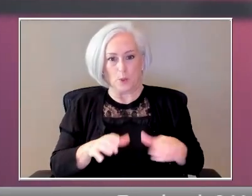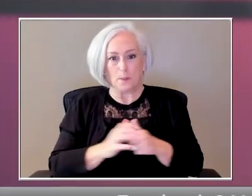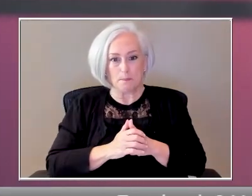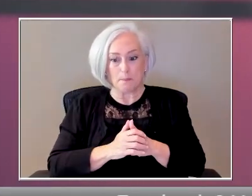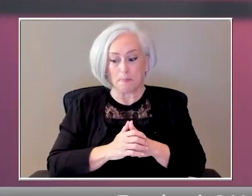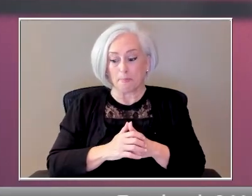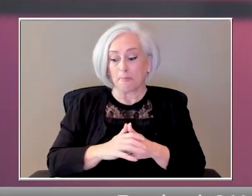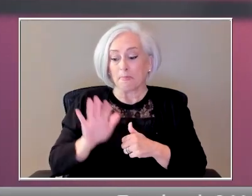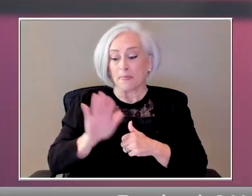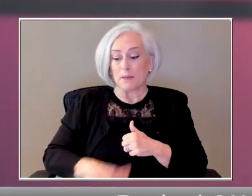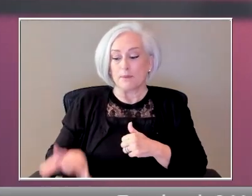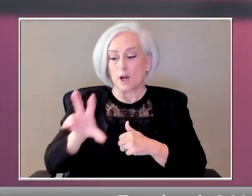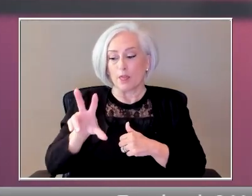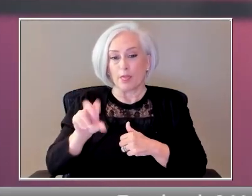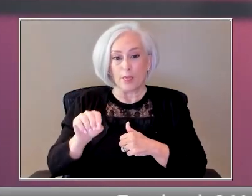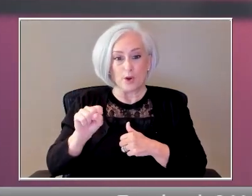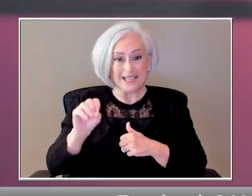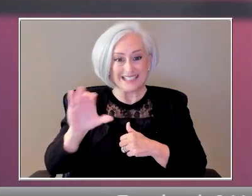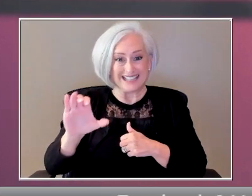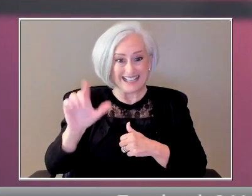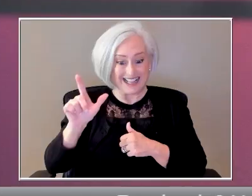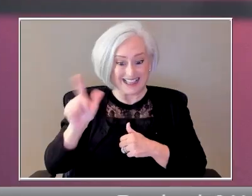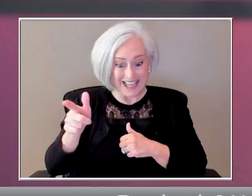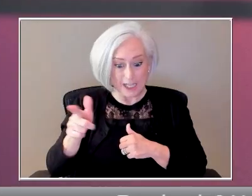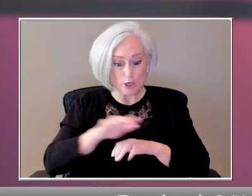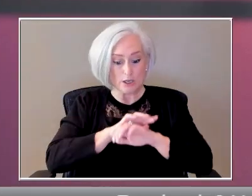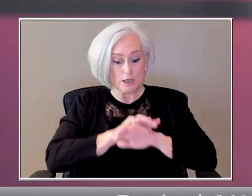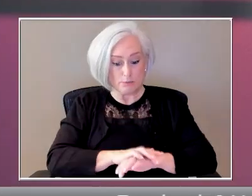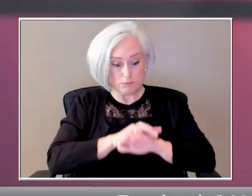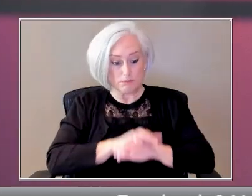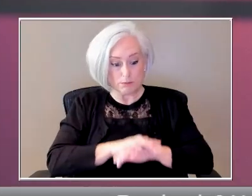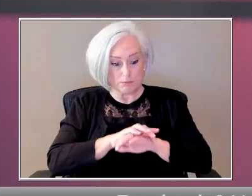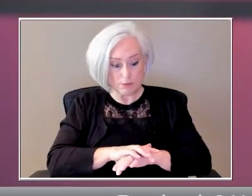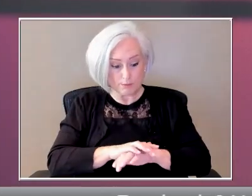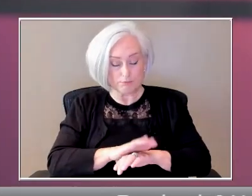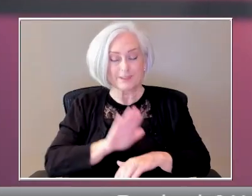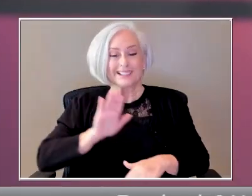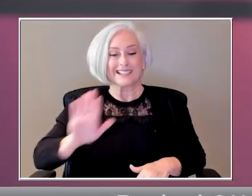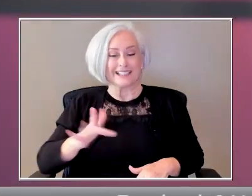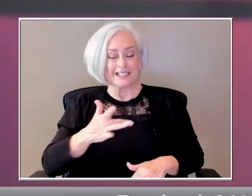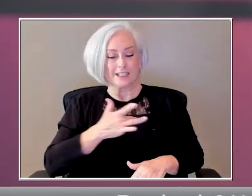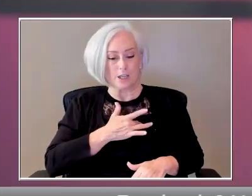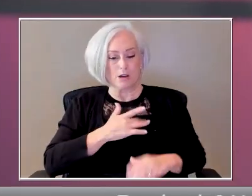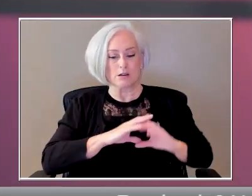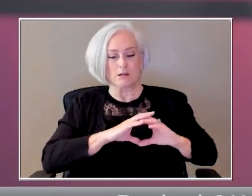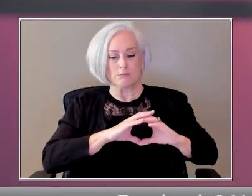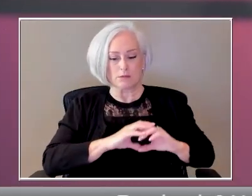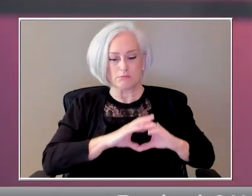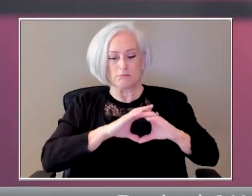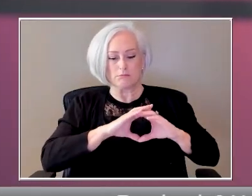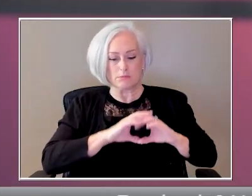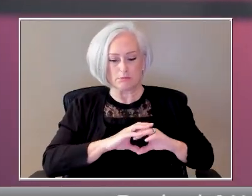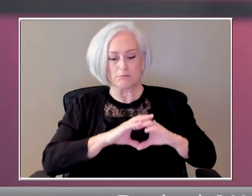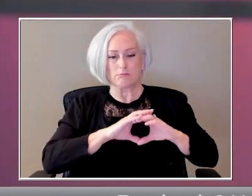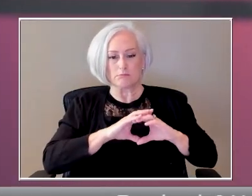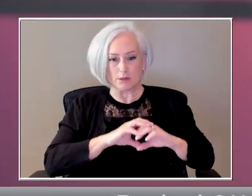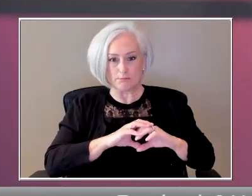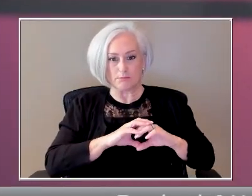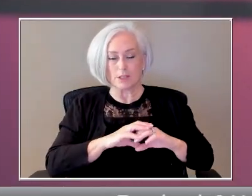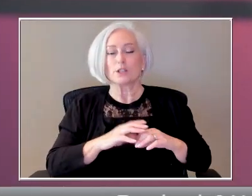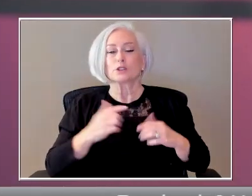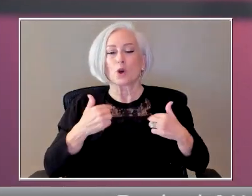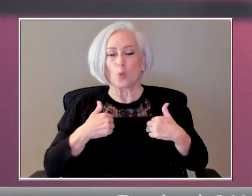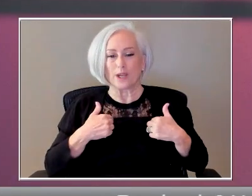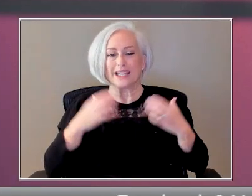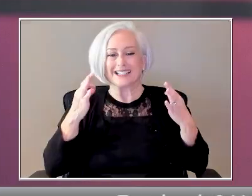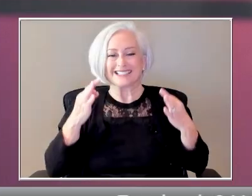compressions, his heart rhythm came back. We put a temporary pacemaker in, but because his heart had completely stopped, we made the decision to